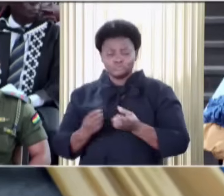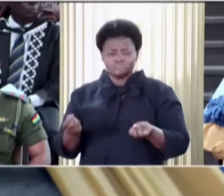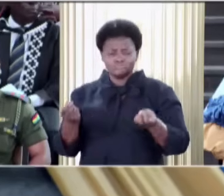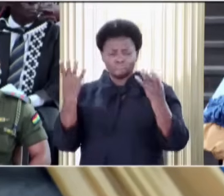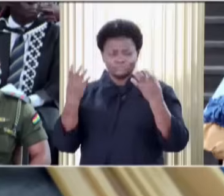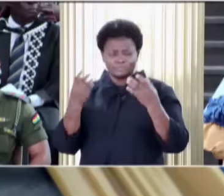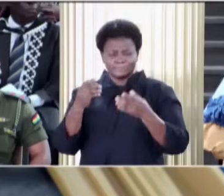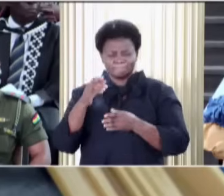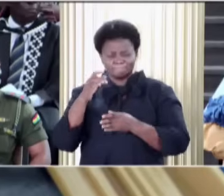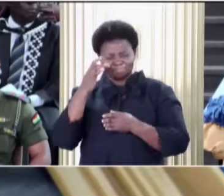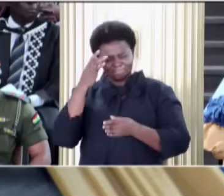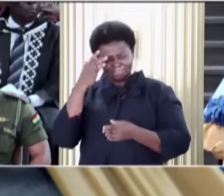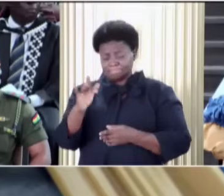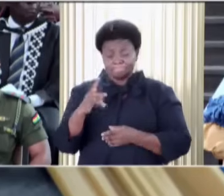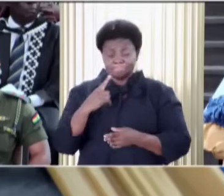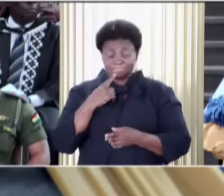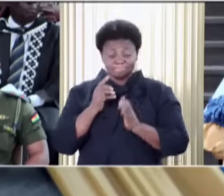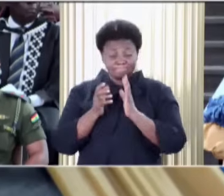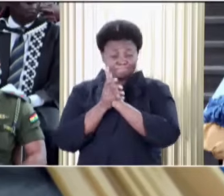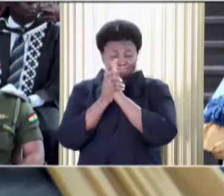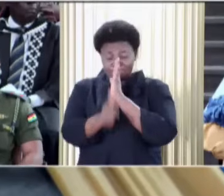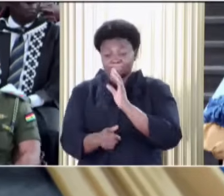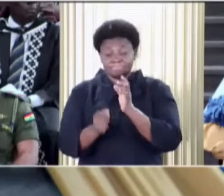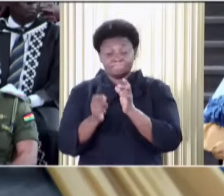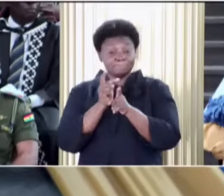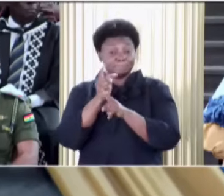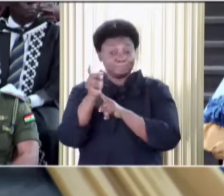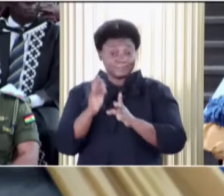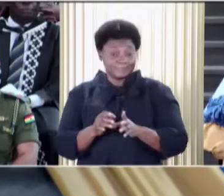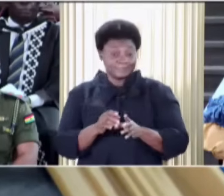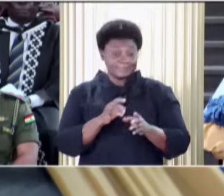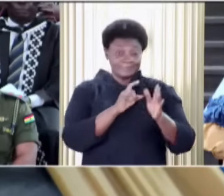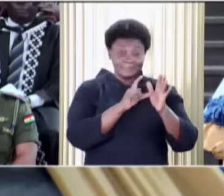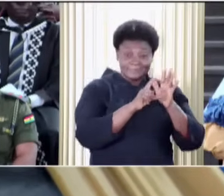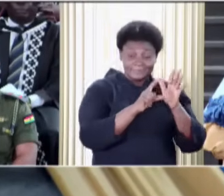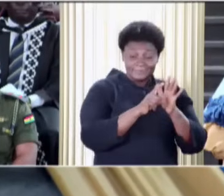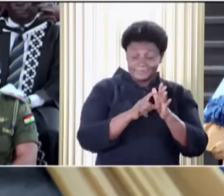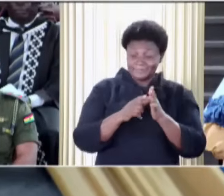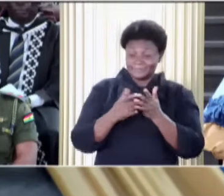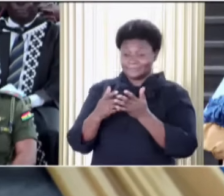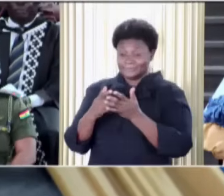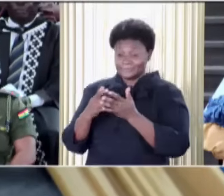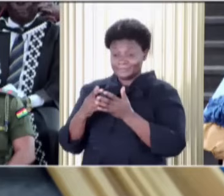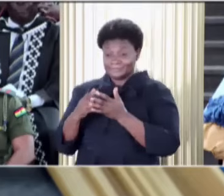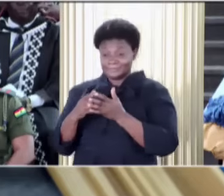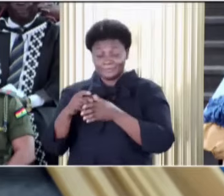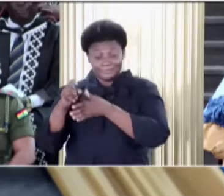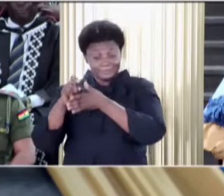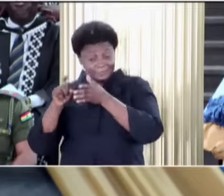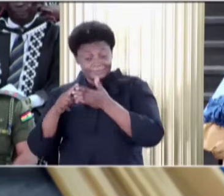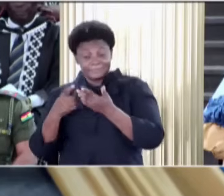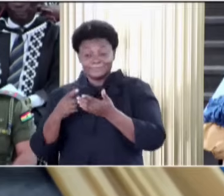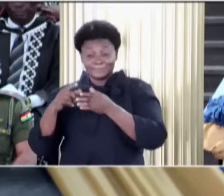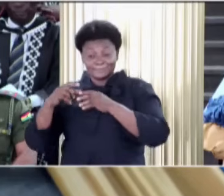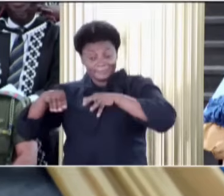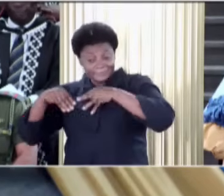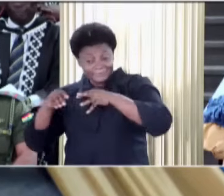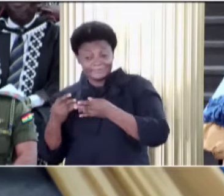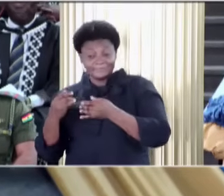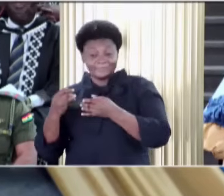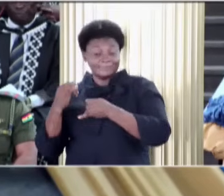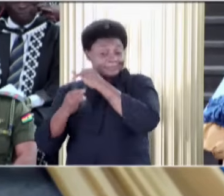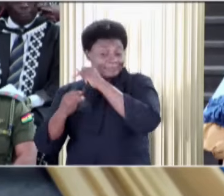in media, literature, cultural engagement, marketing, and international relations. As